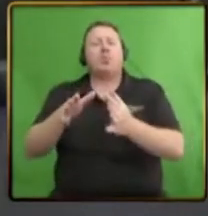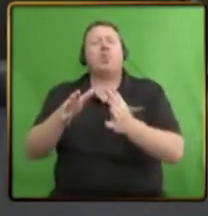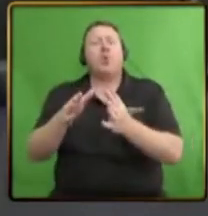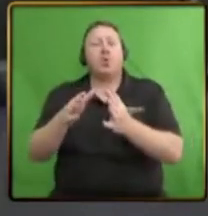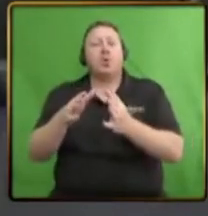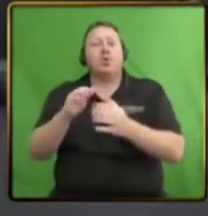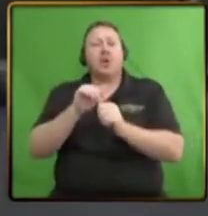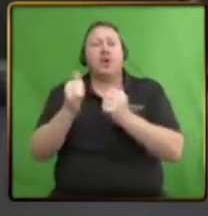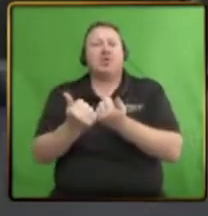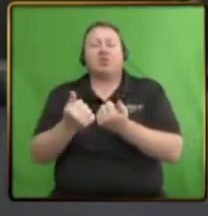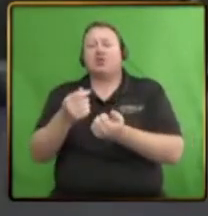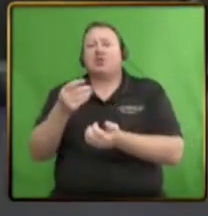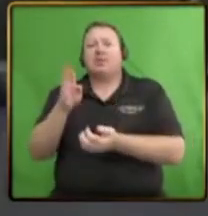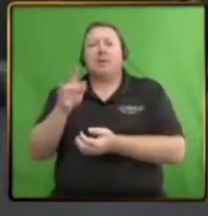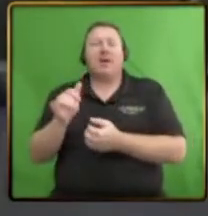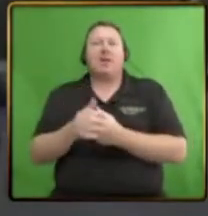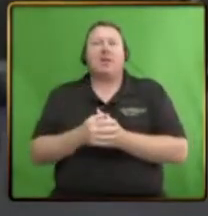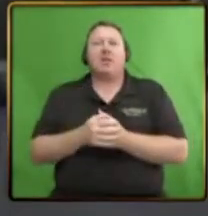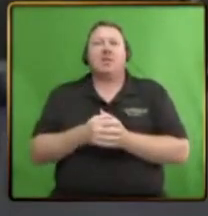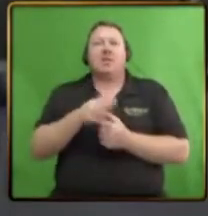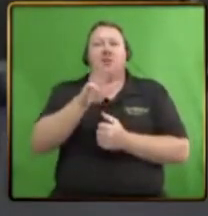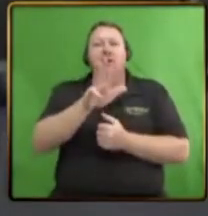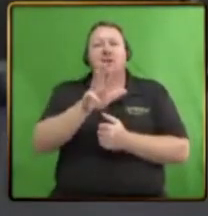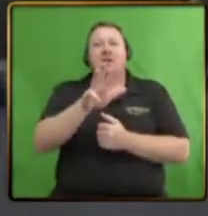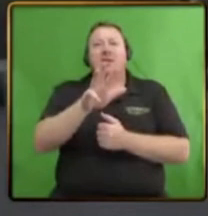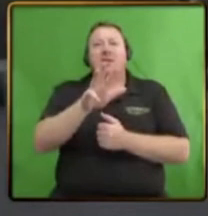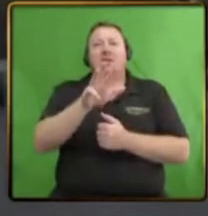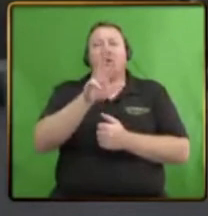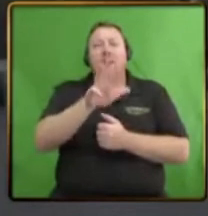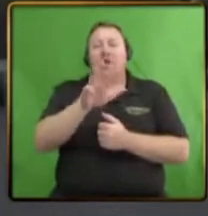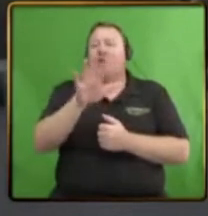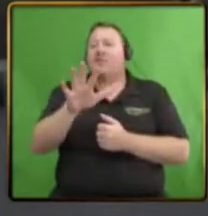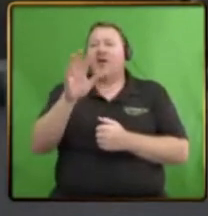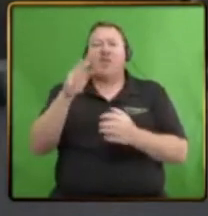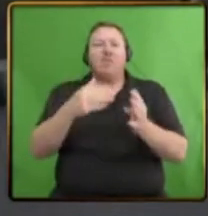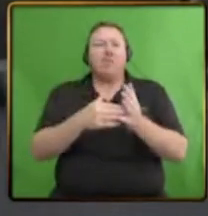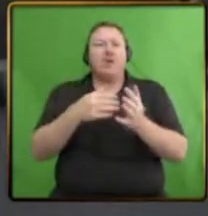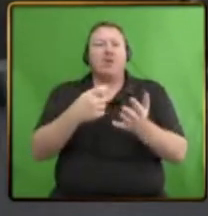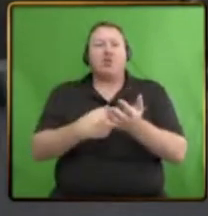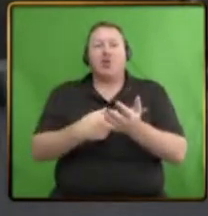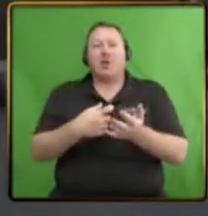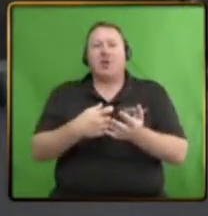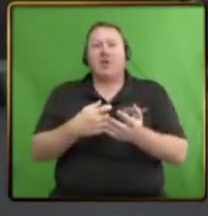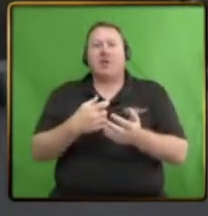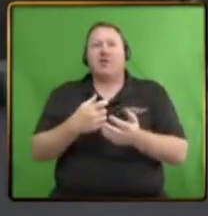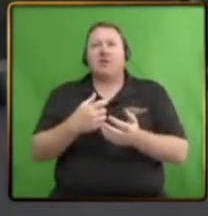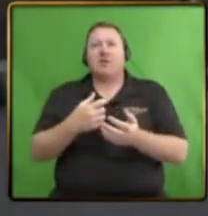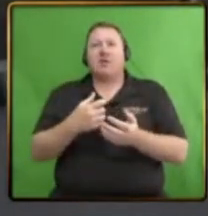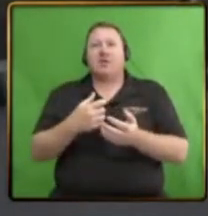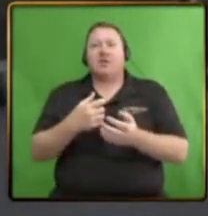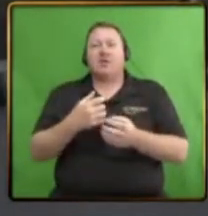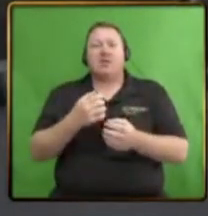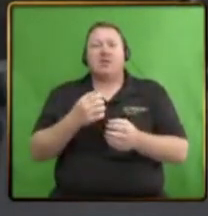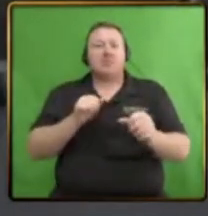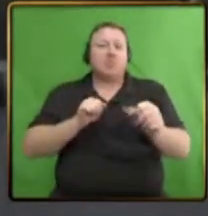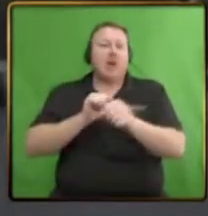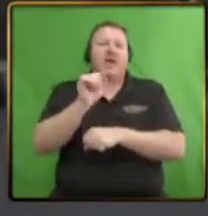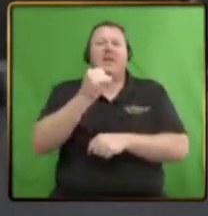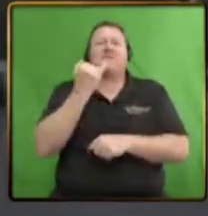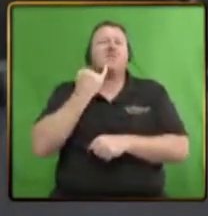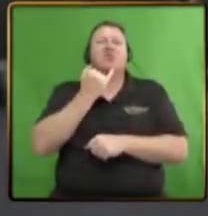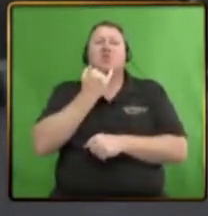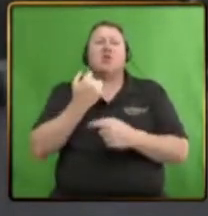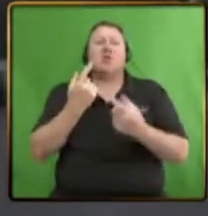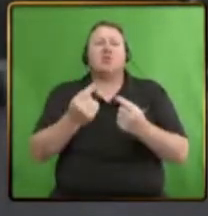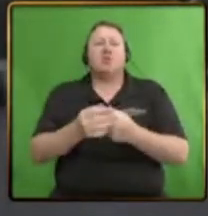expected to approve more than 95 million rand to fund lawfare against Israel. This is only